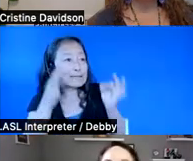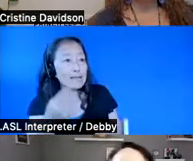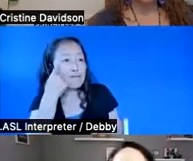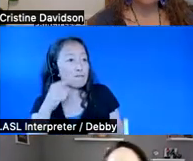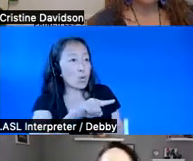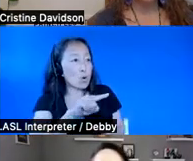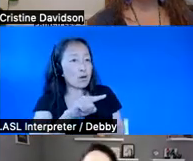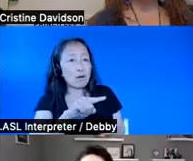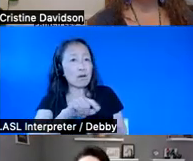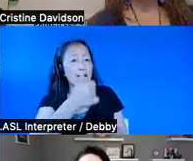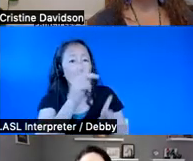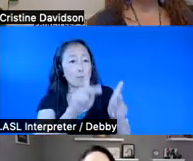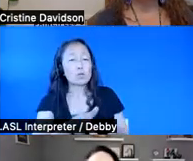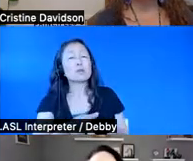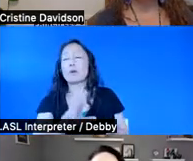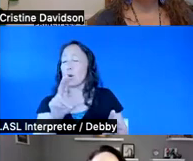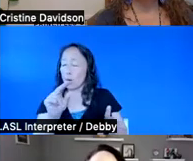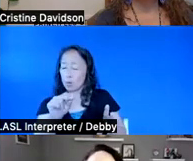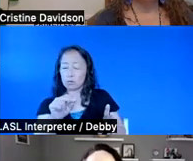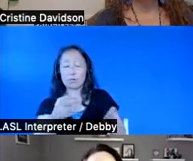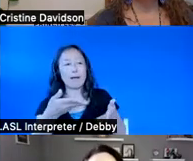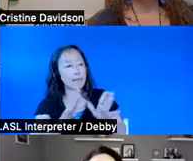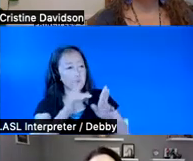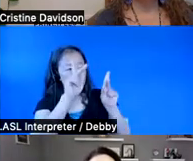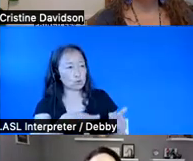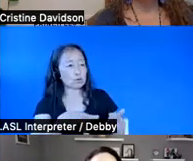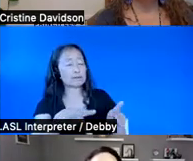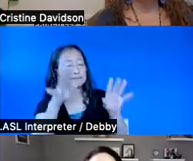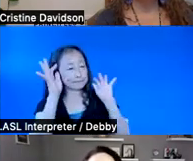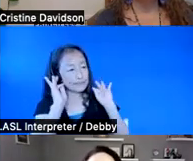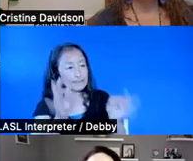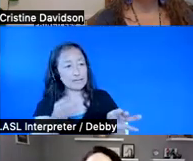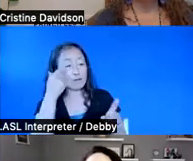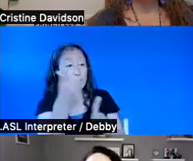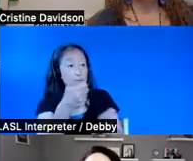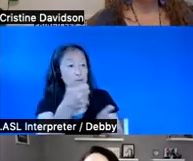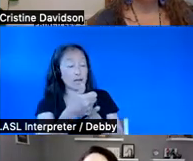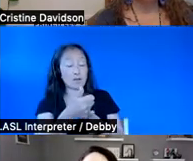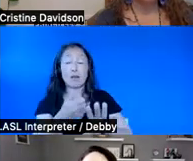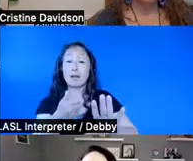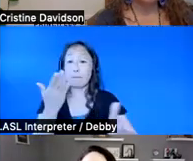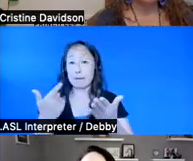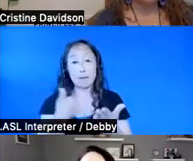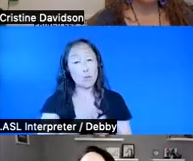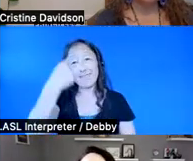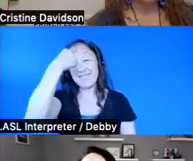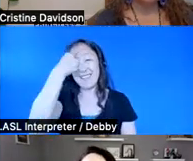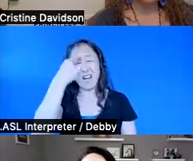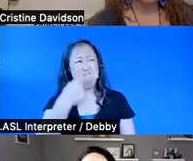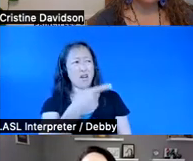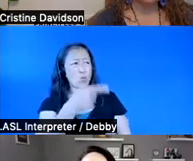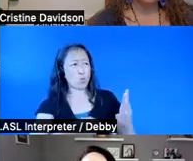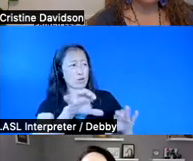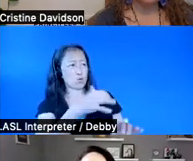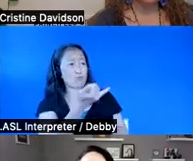to allow them to make those decisions and those choices for themselves. Even if we think what they're doing is the wrong decision,